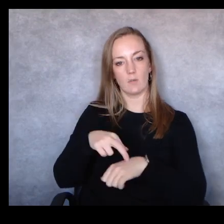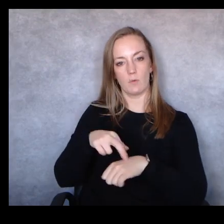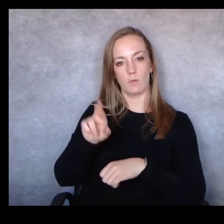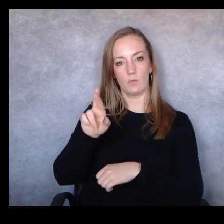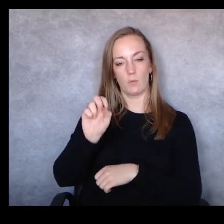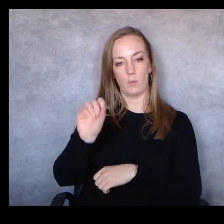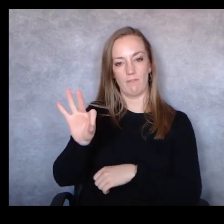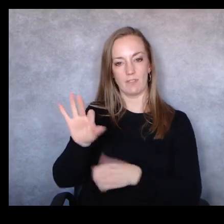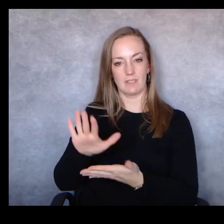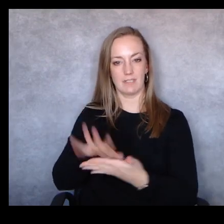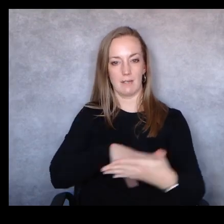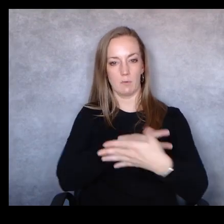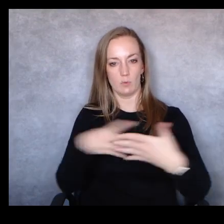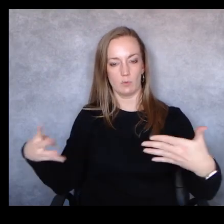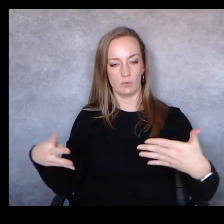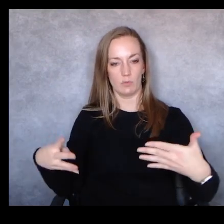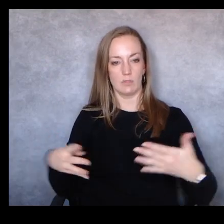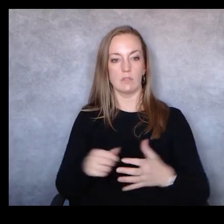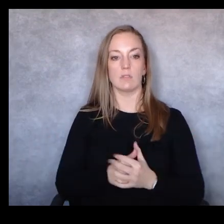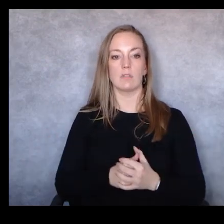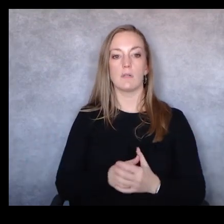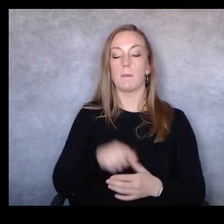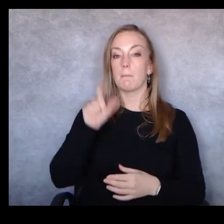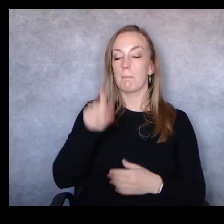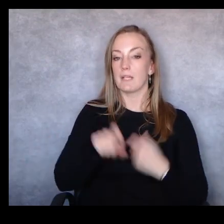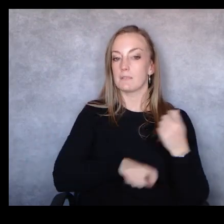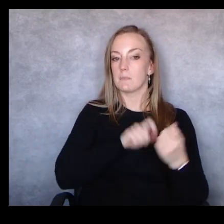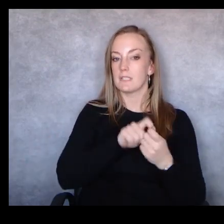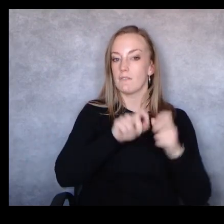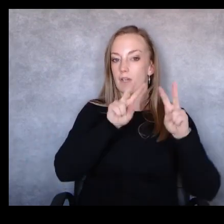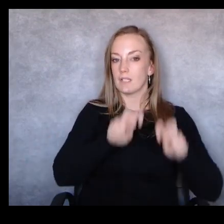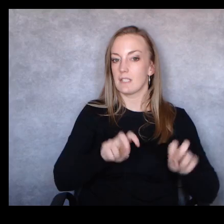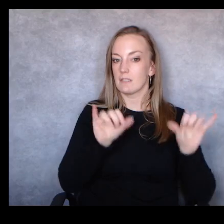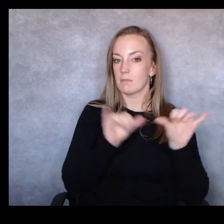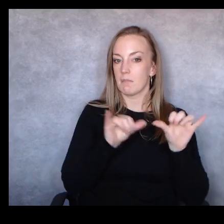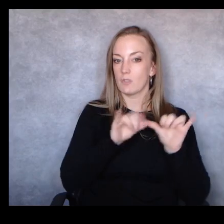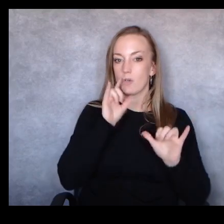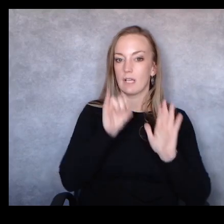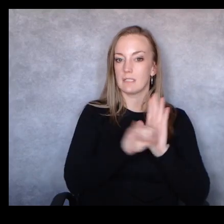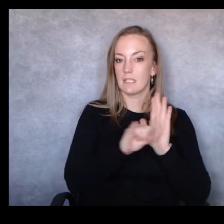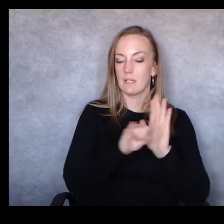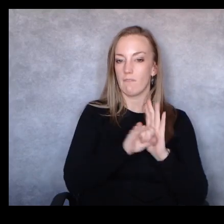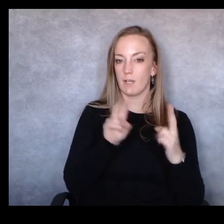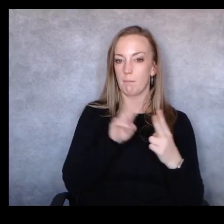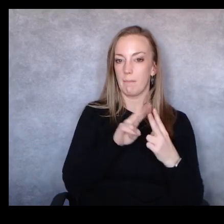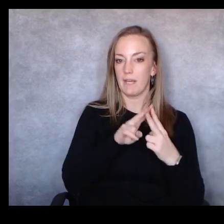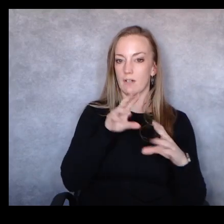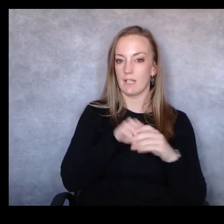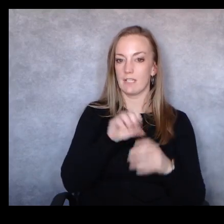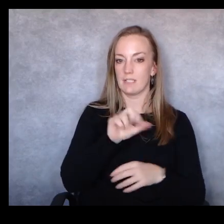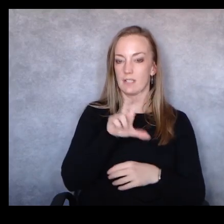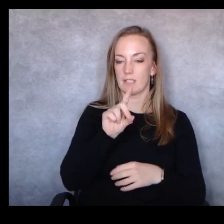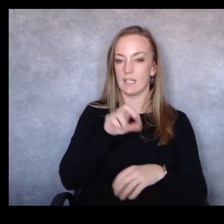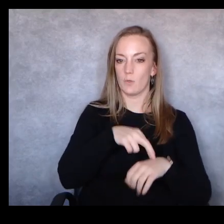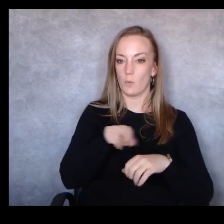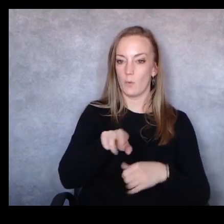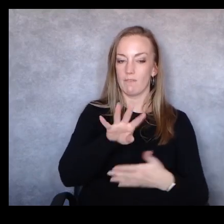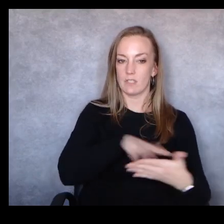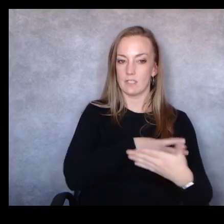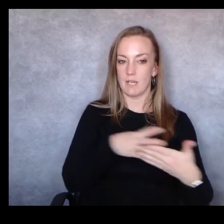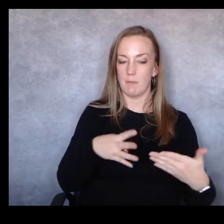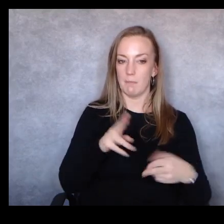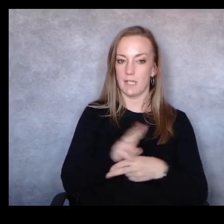tables. Must the specific assessment measures identified and paired in the SLD reference tables be used to